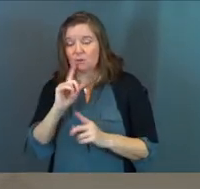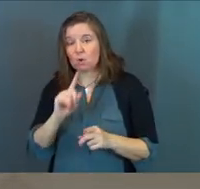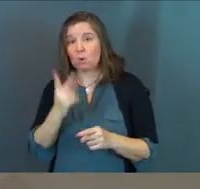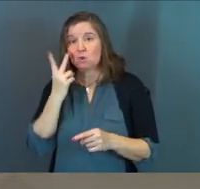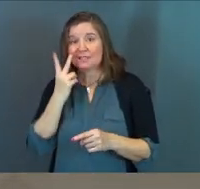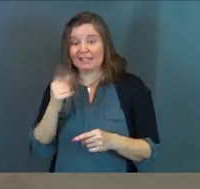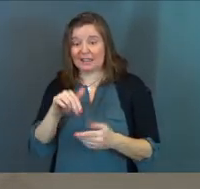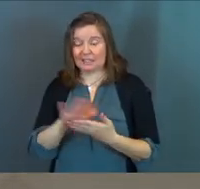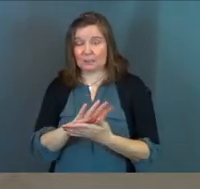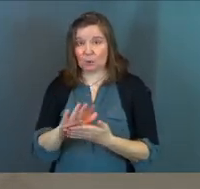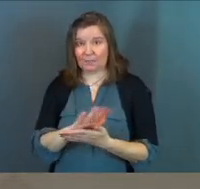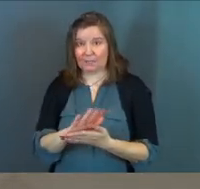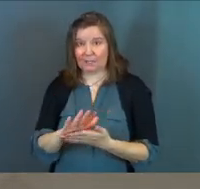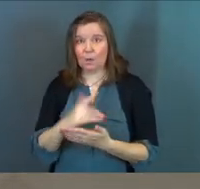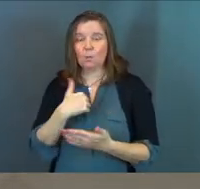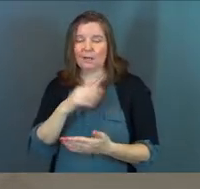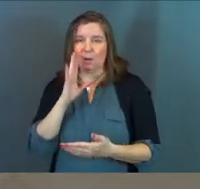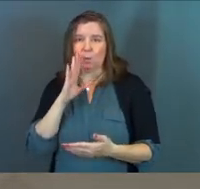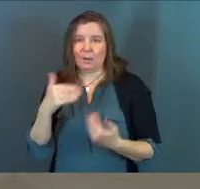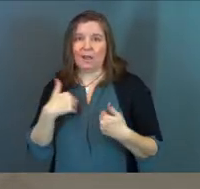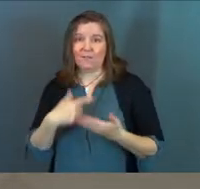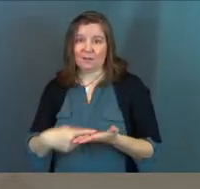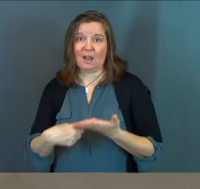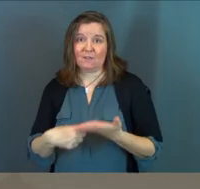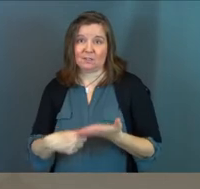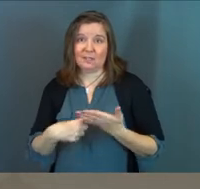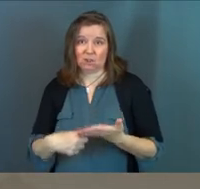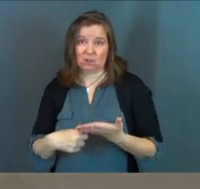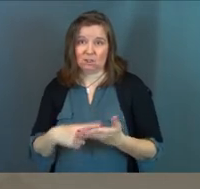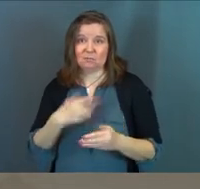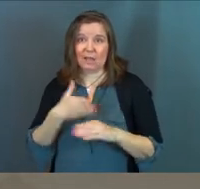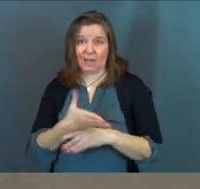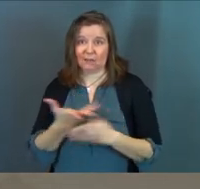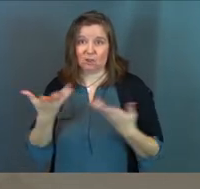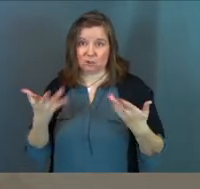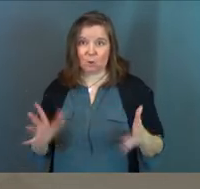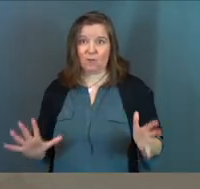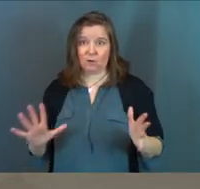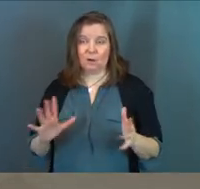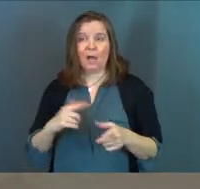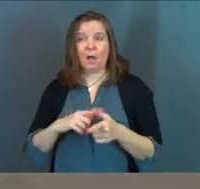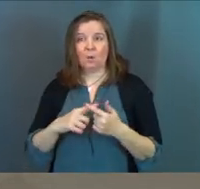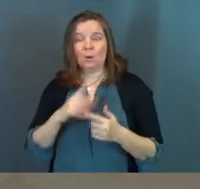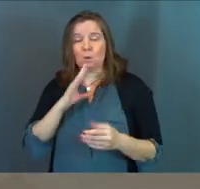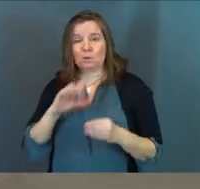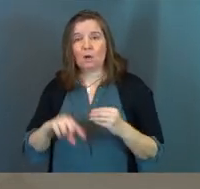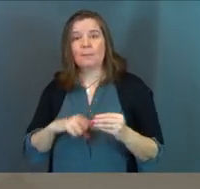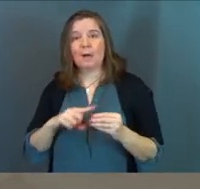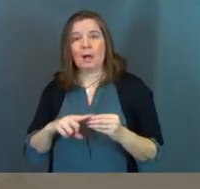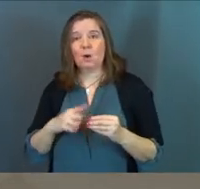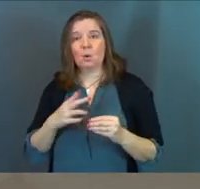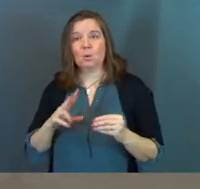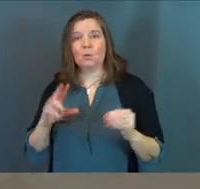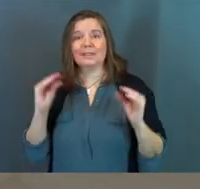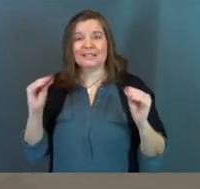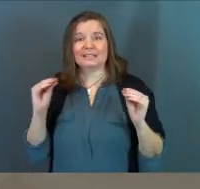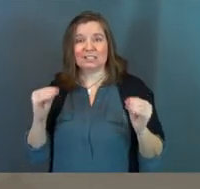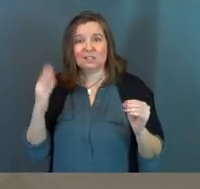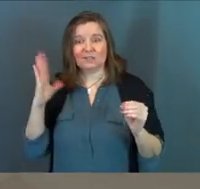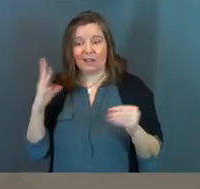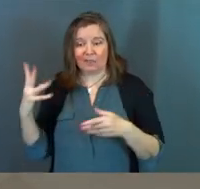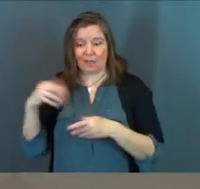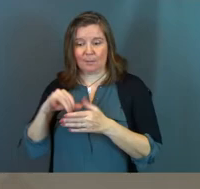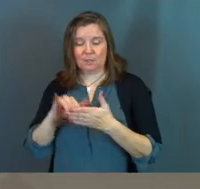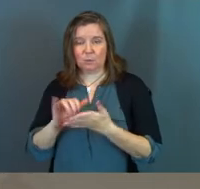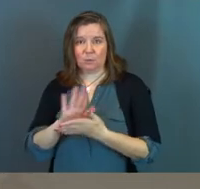go and you're going to see this movie, we will have a conversation after it's over, and we're going to talk about the teachings of God